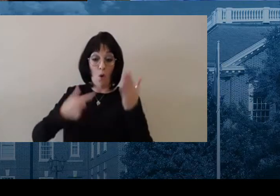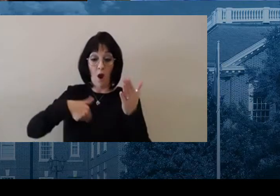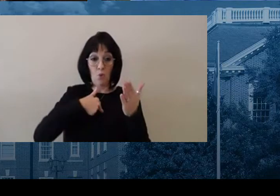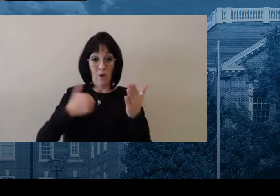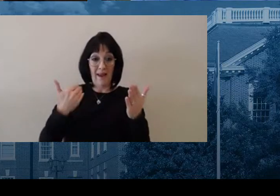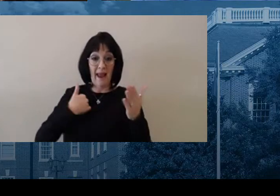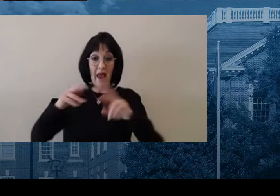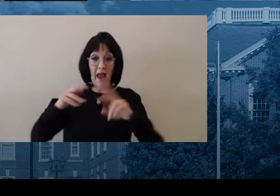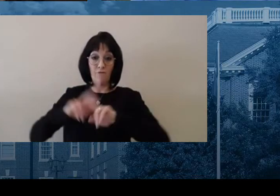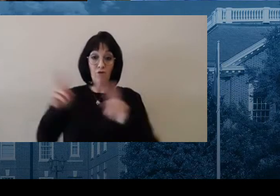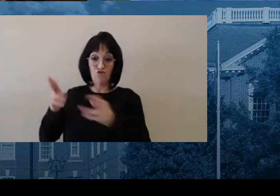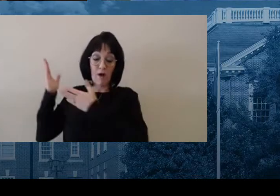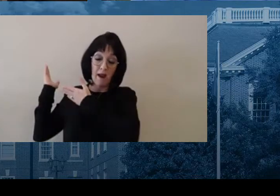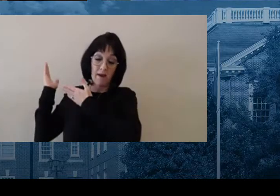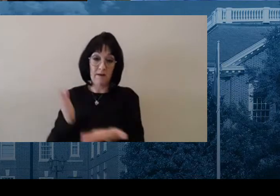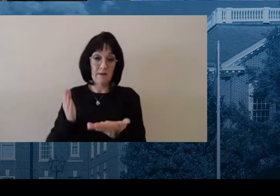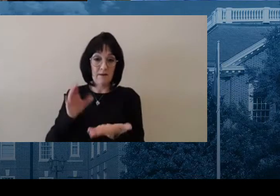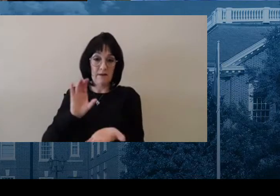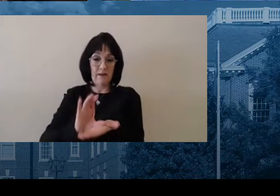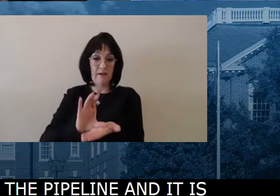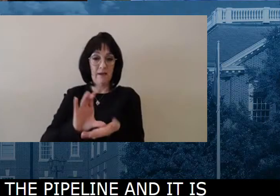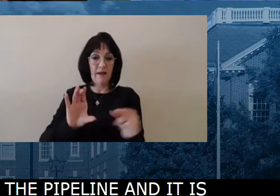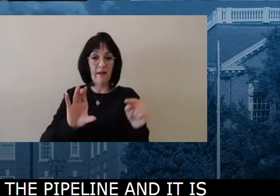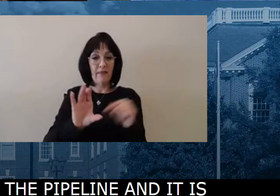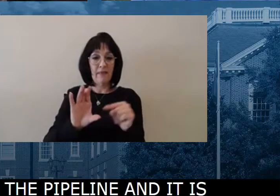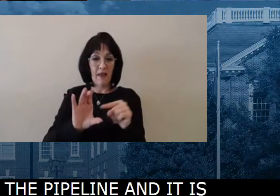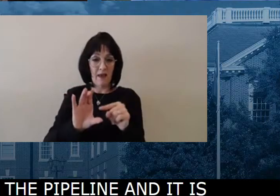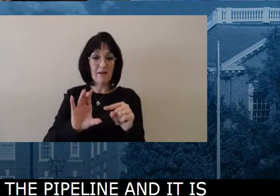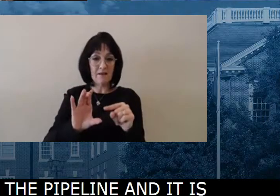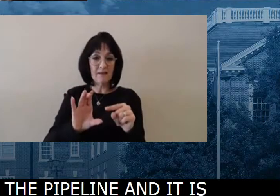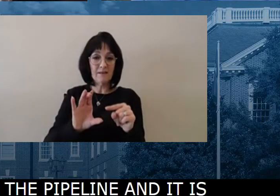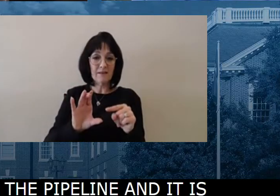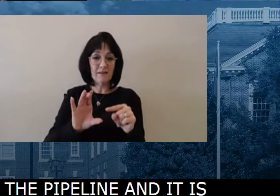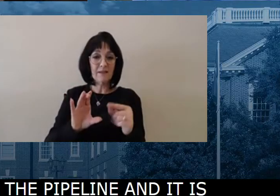pipeline. So if you look at it now, we've got